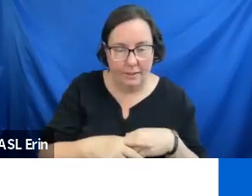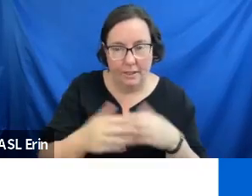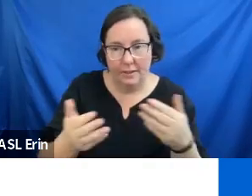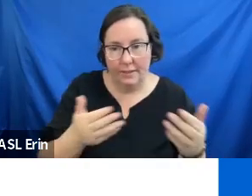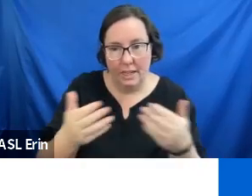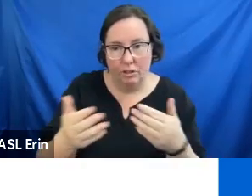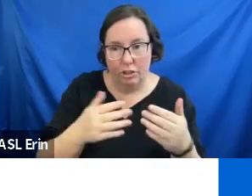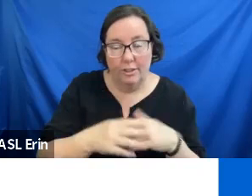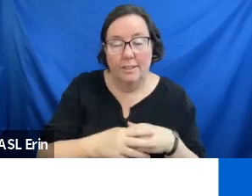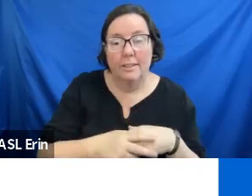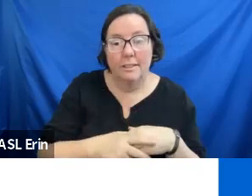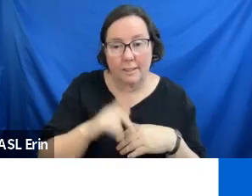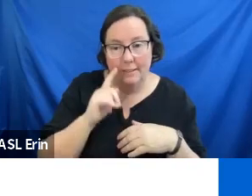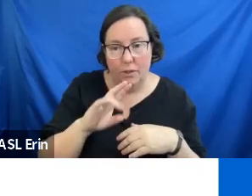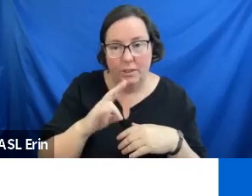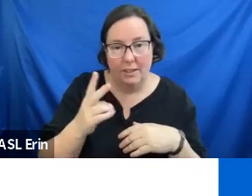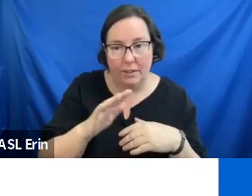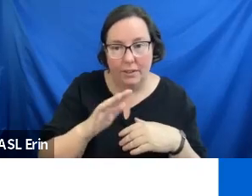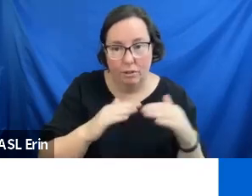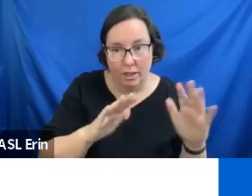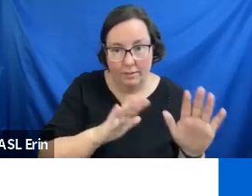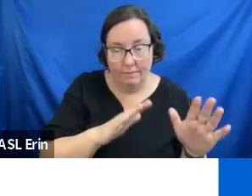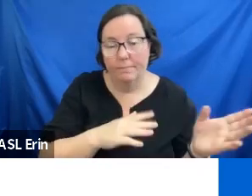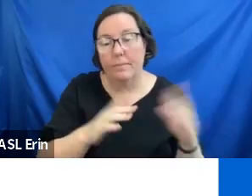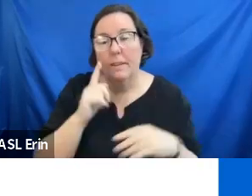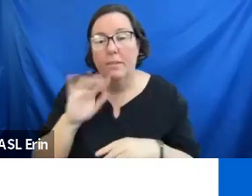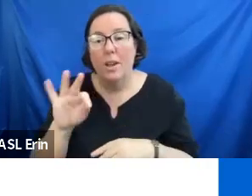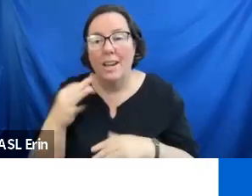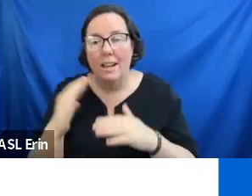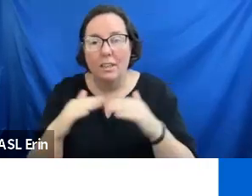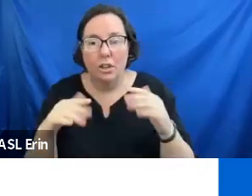invitations for grade 7. And for grade 9,